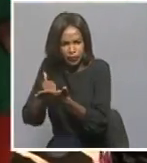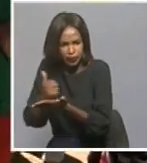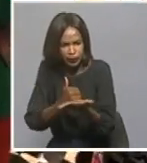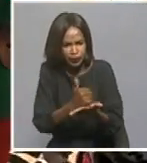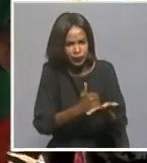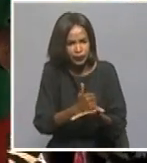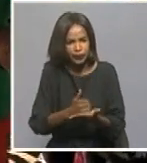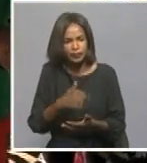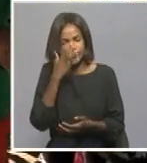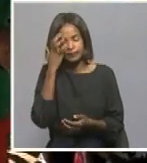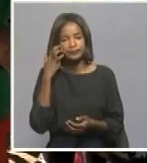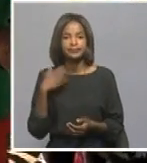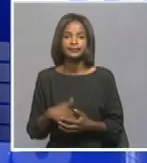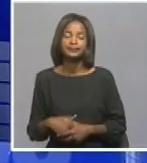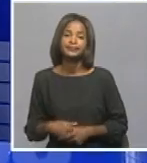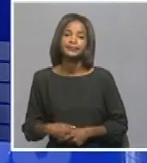Mansur.